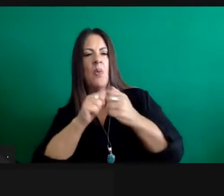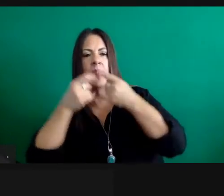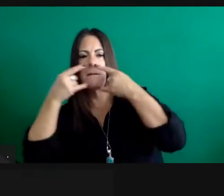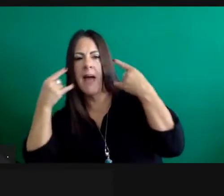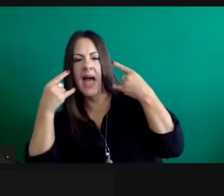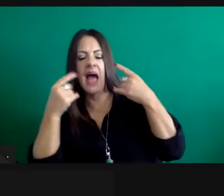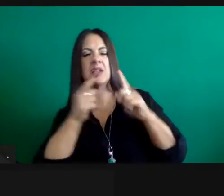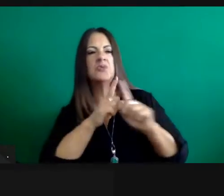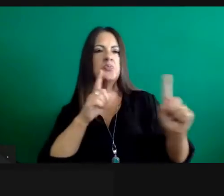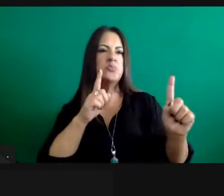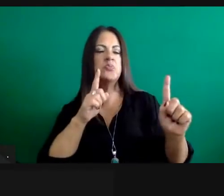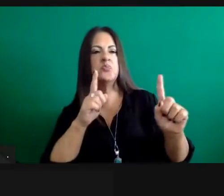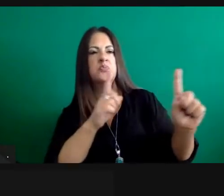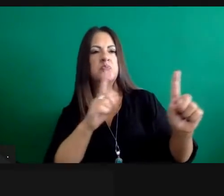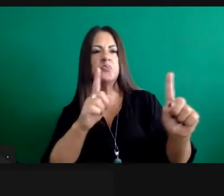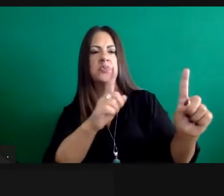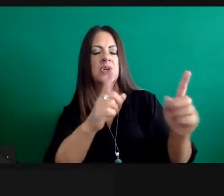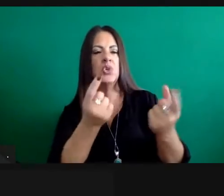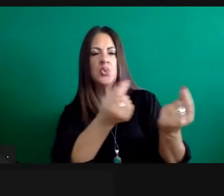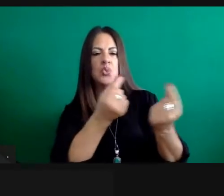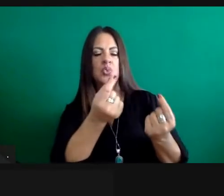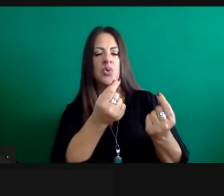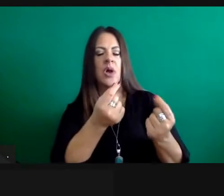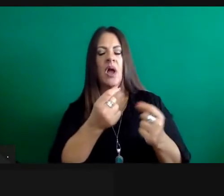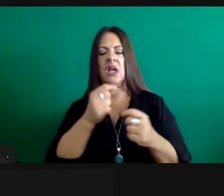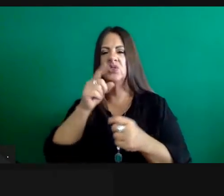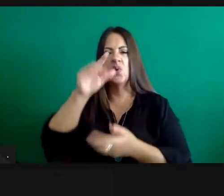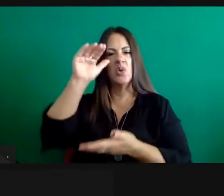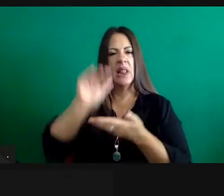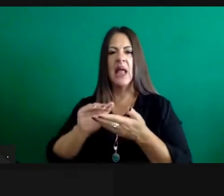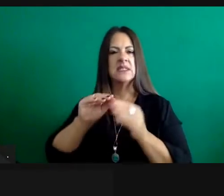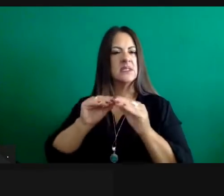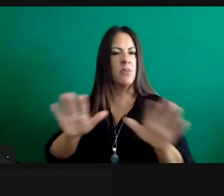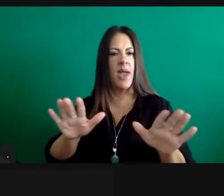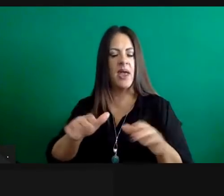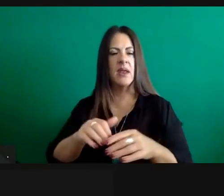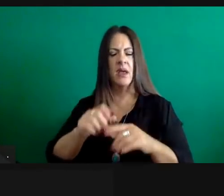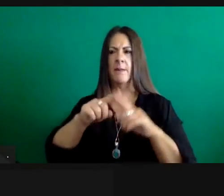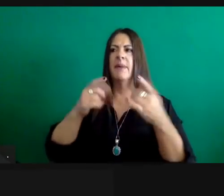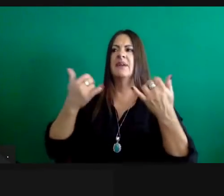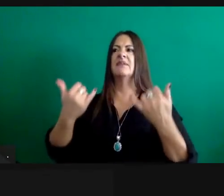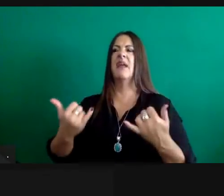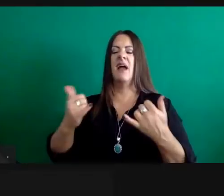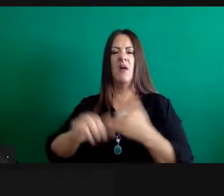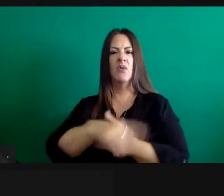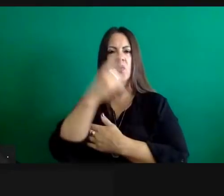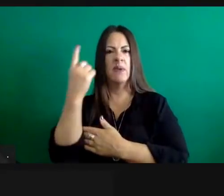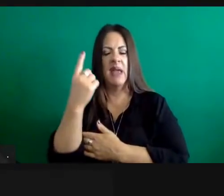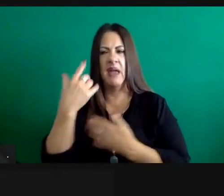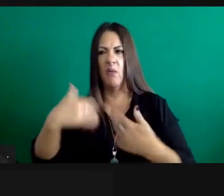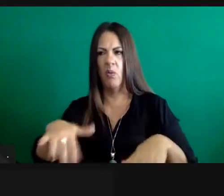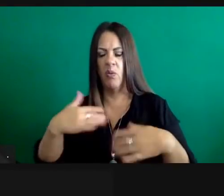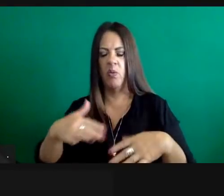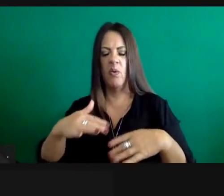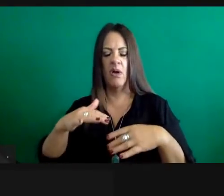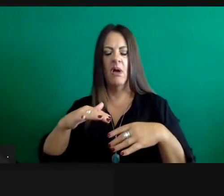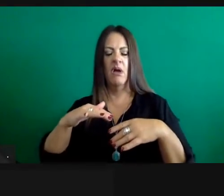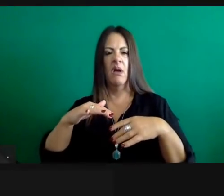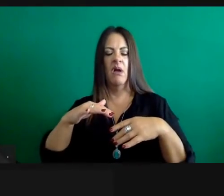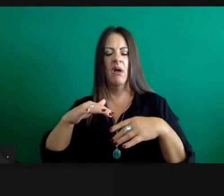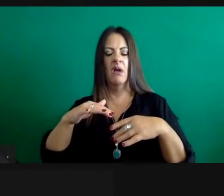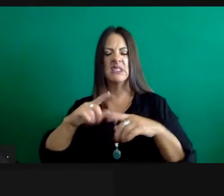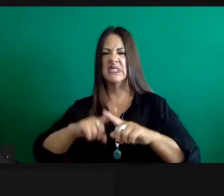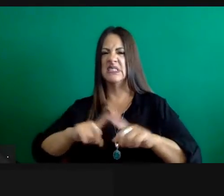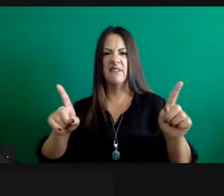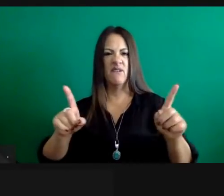becoming infected or transmitting infection to someone else. With today's level of transmission, I think it's quite a